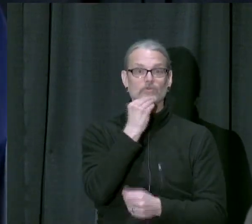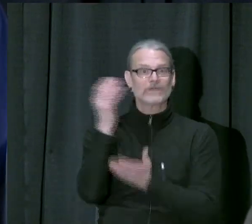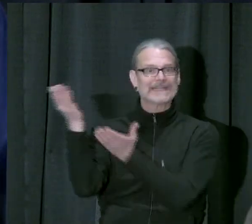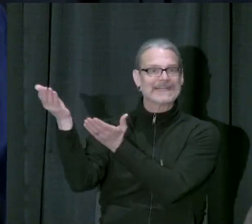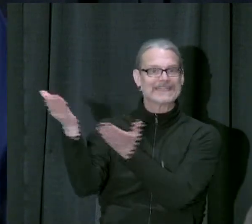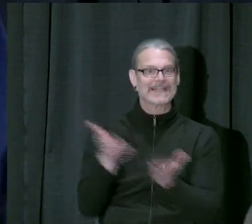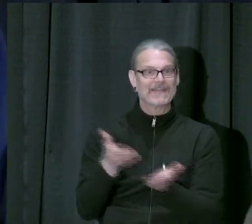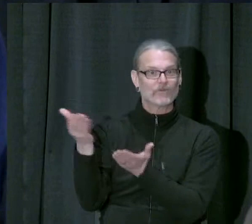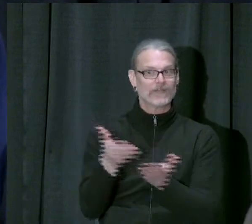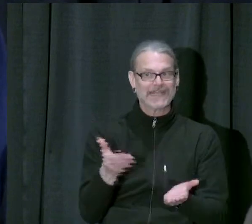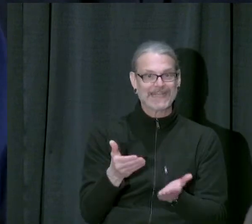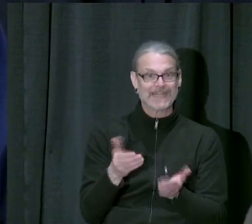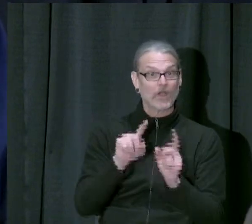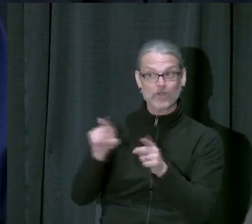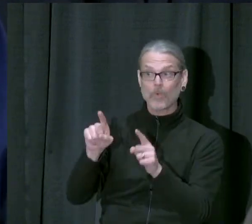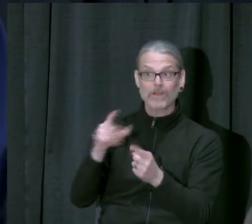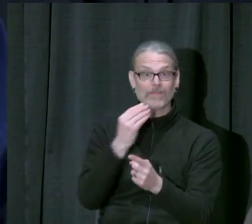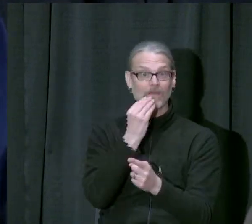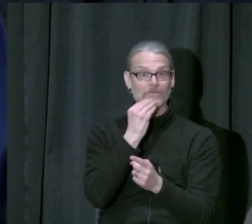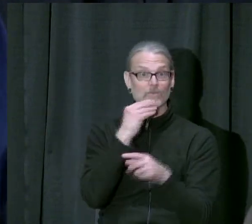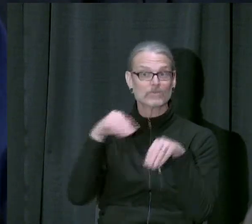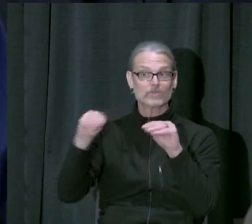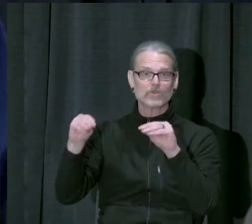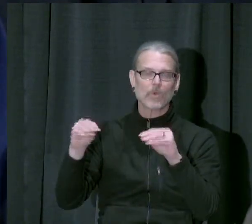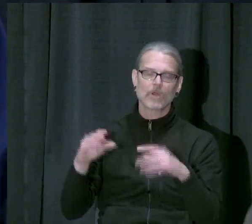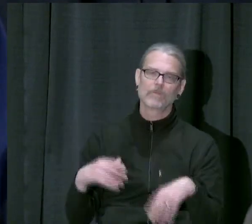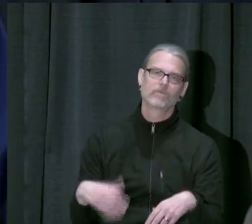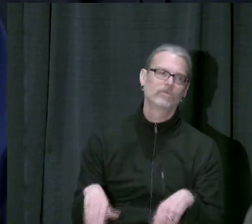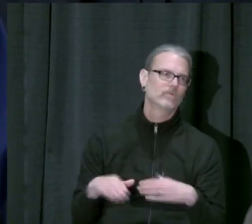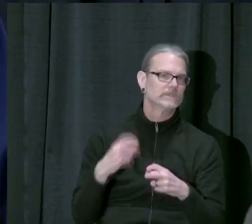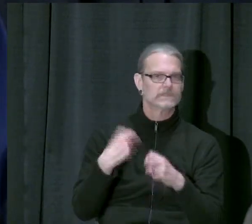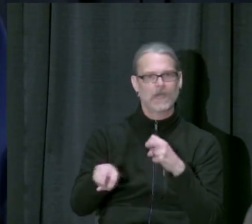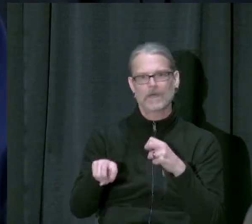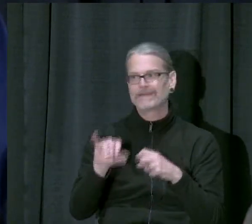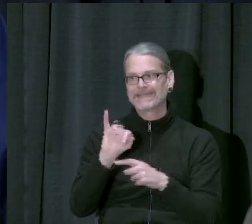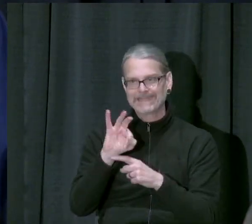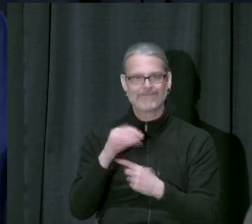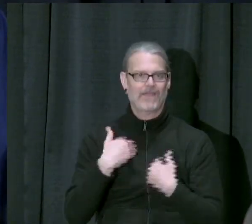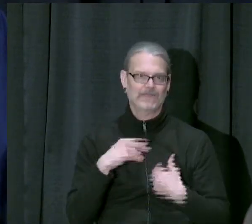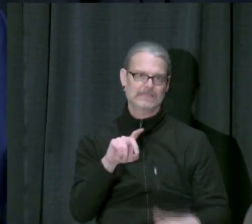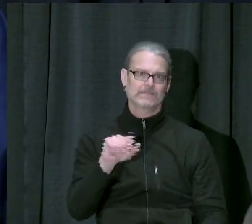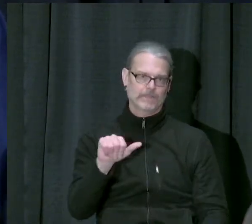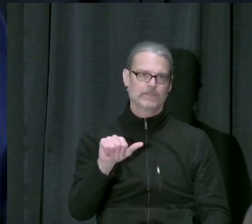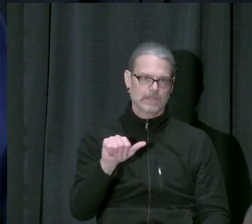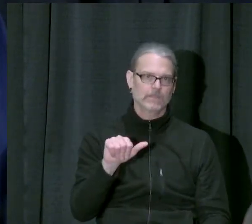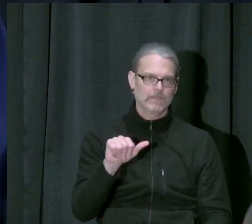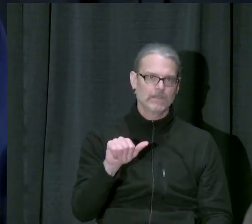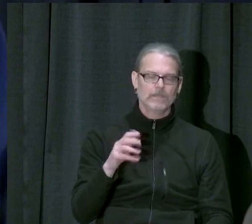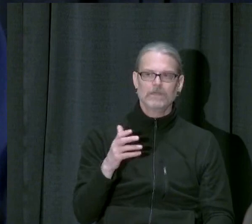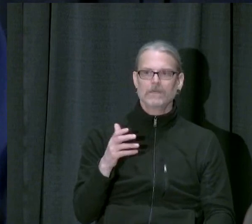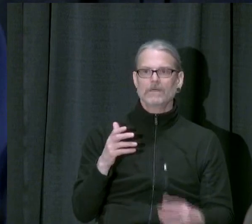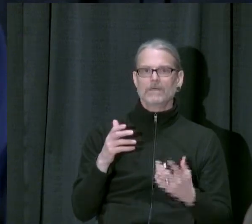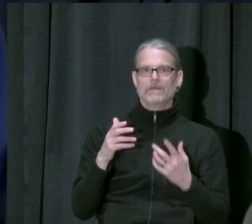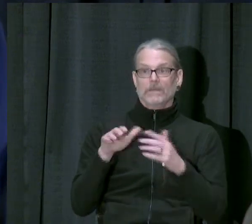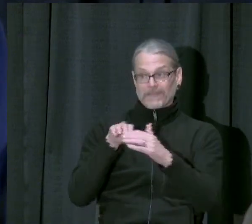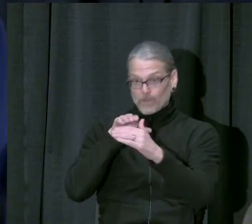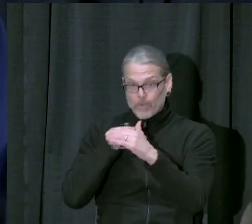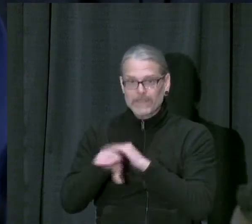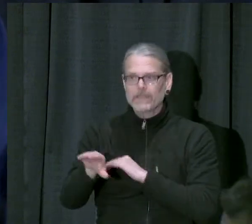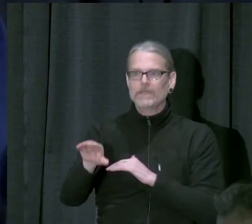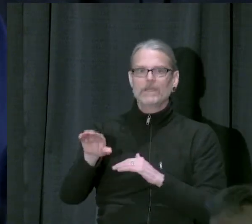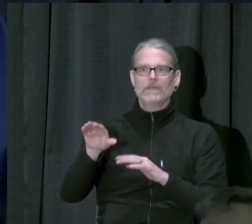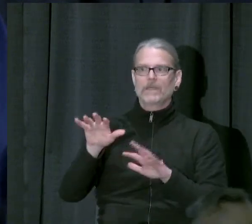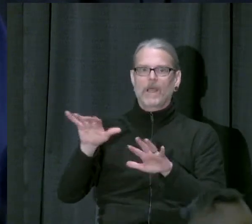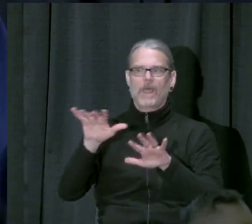going to the grocery store can be such an arduous task for disabled folks. And being able to order